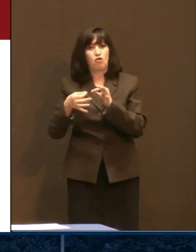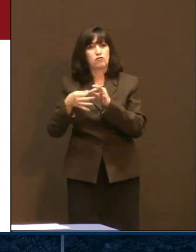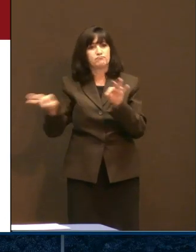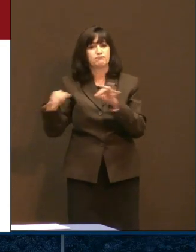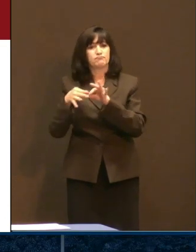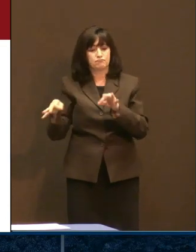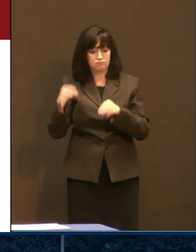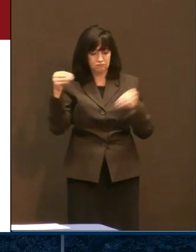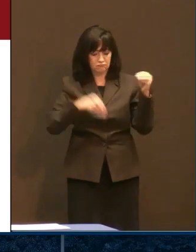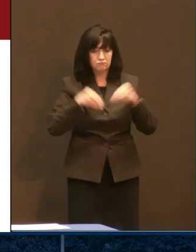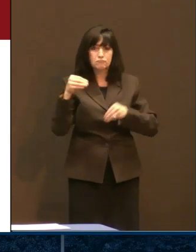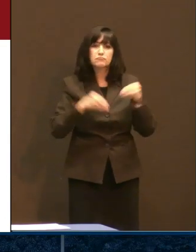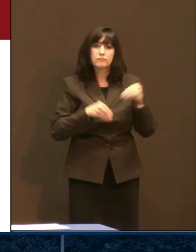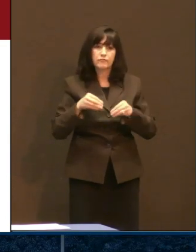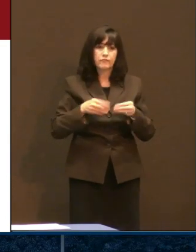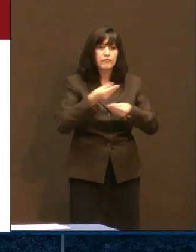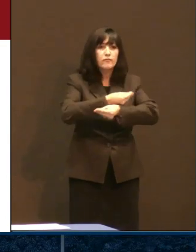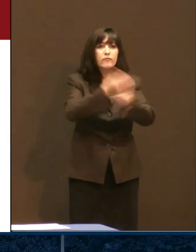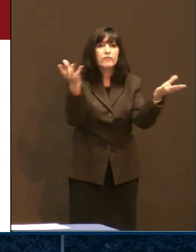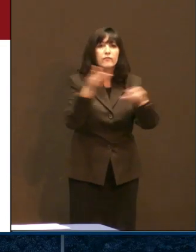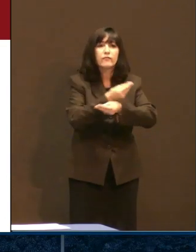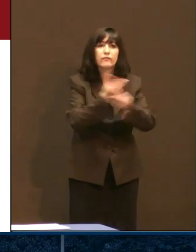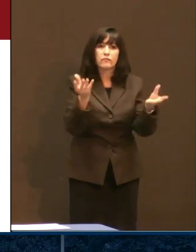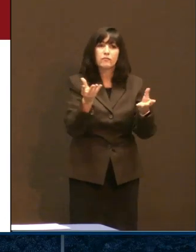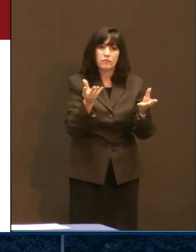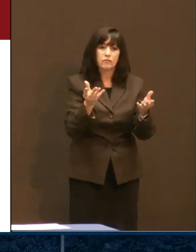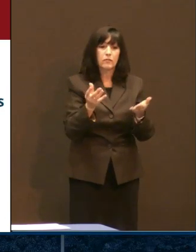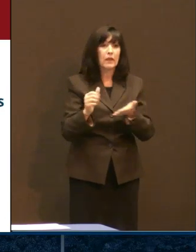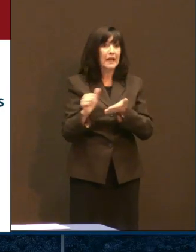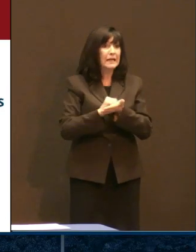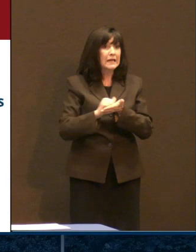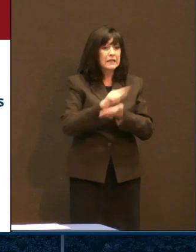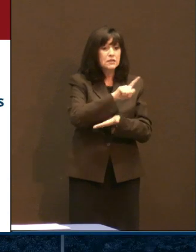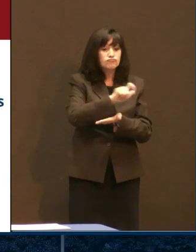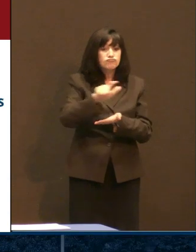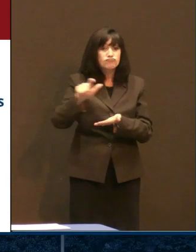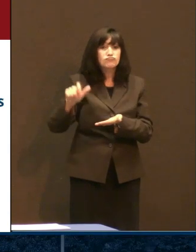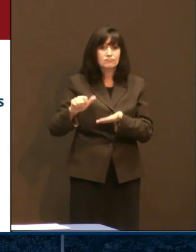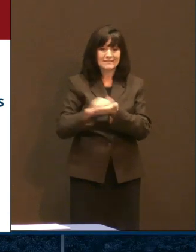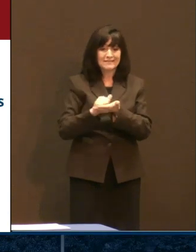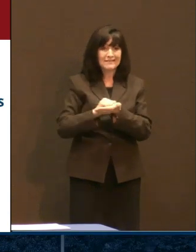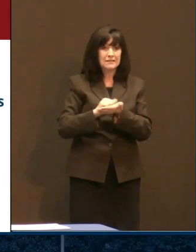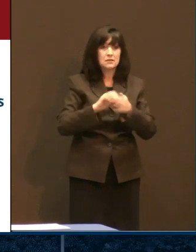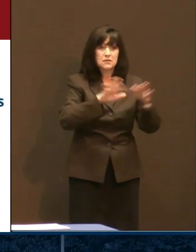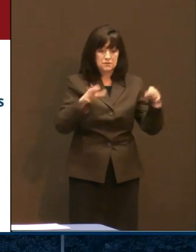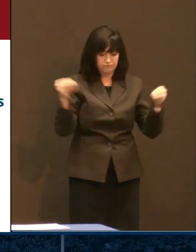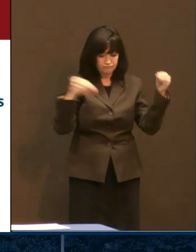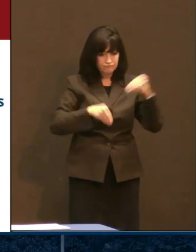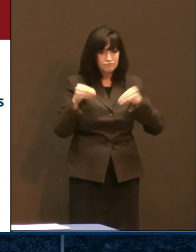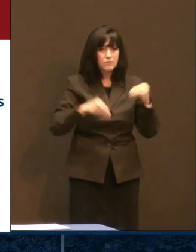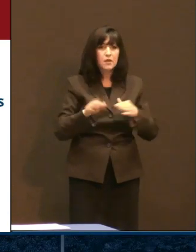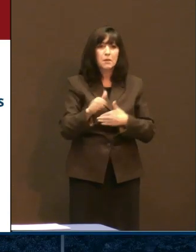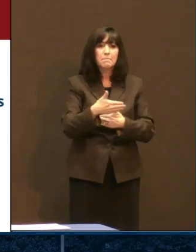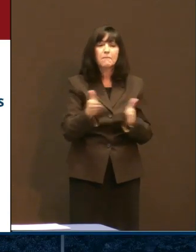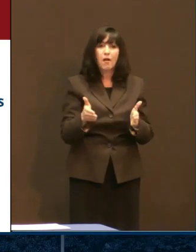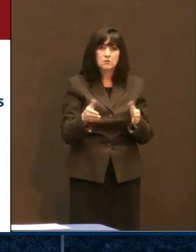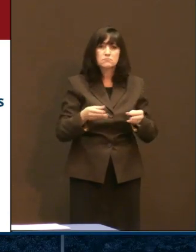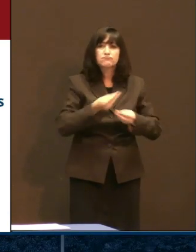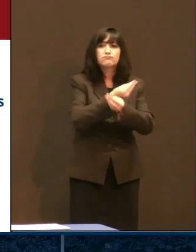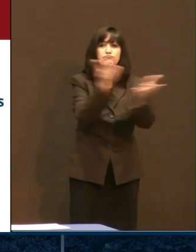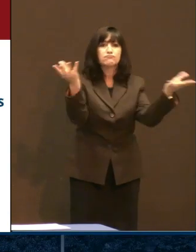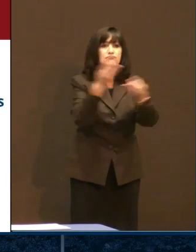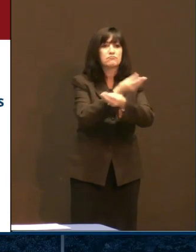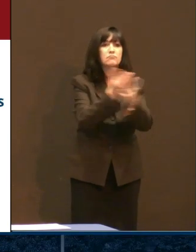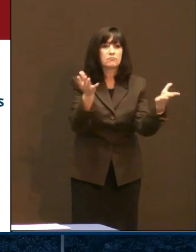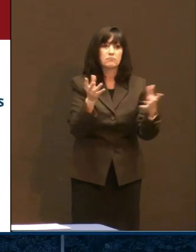to help lower that risk as much as possible. The other thing we're doing to help some of these vulnerable communities is, we talked about this before as well,